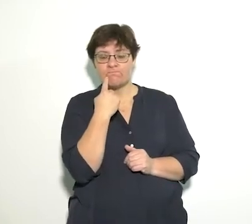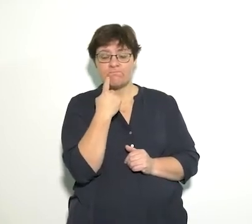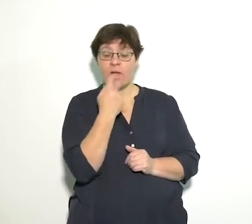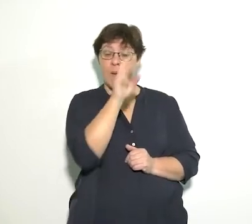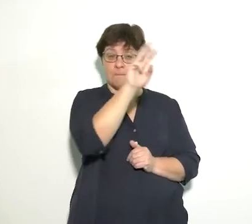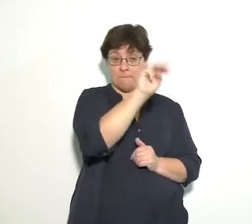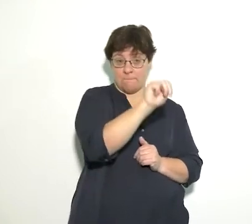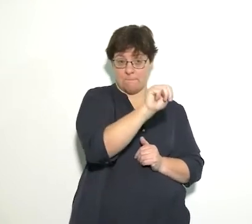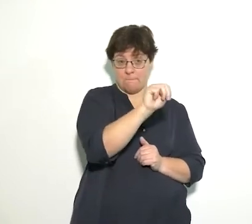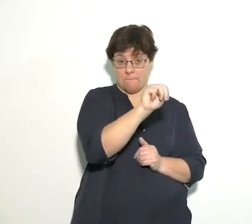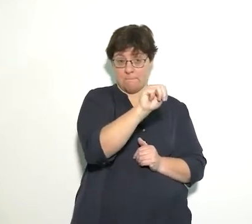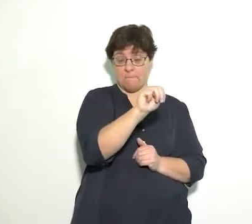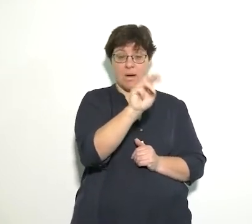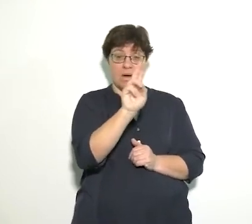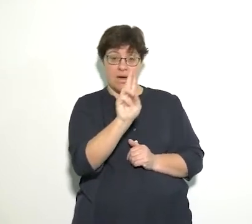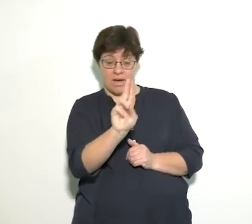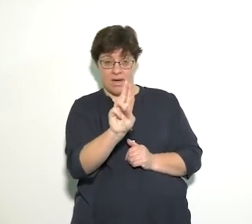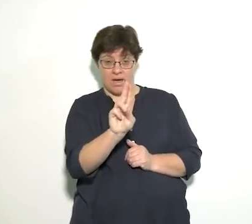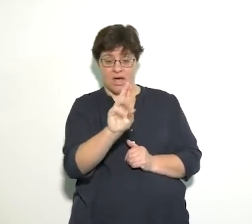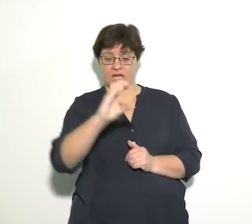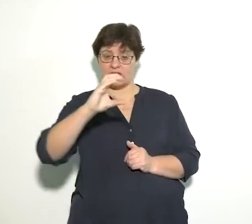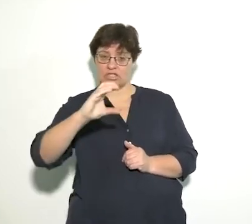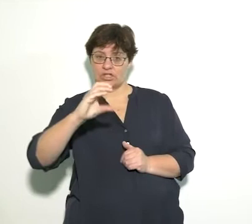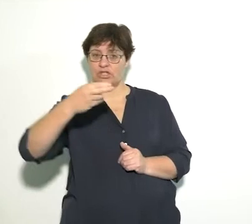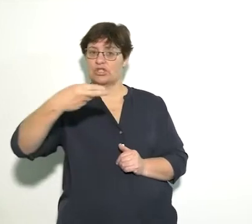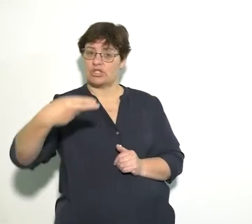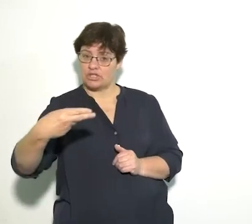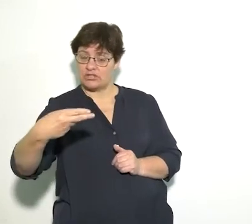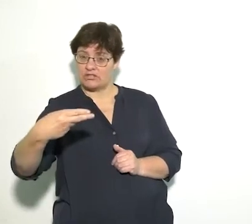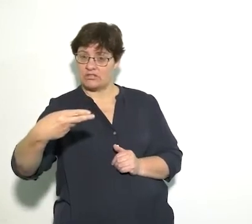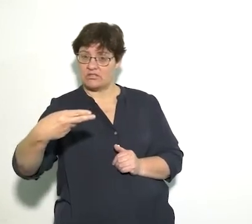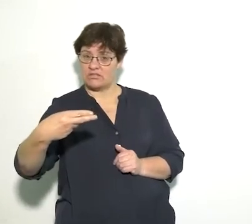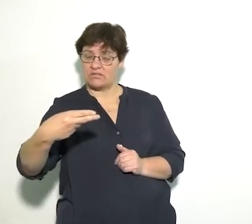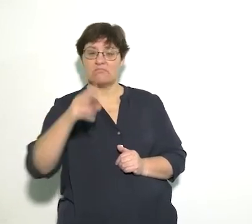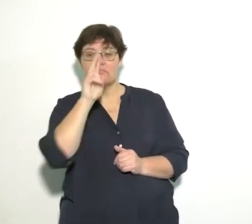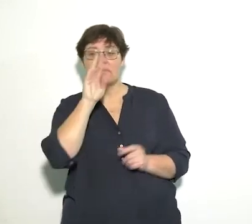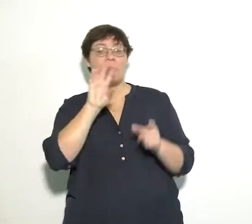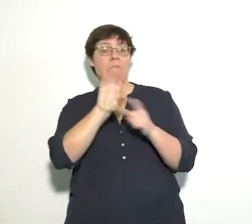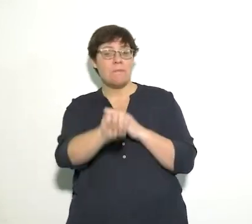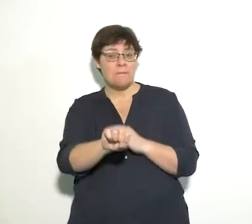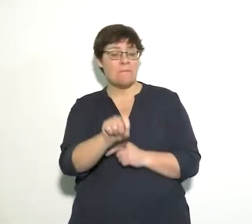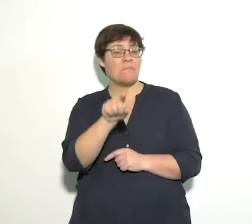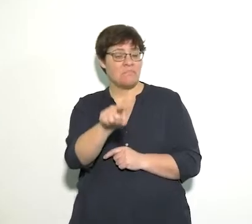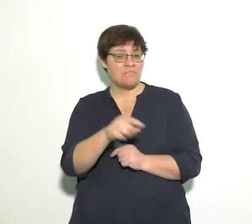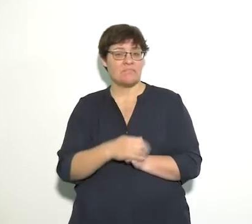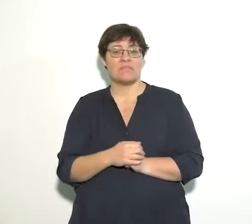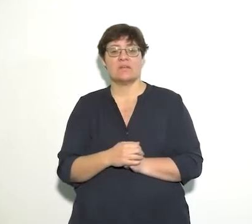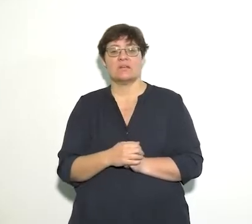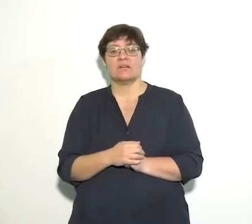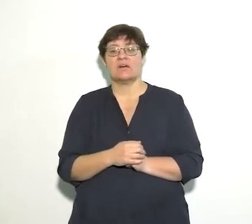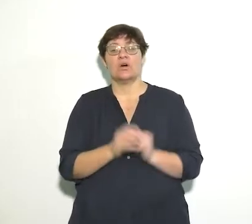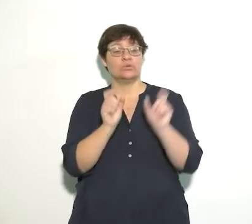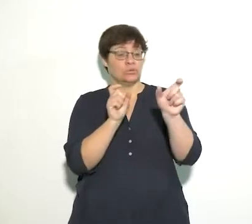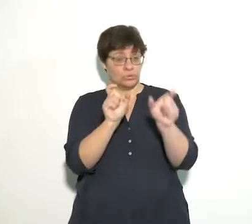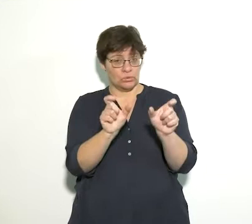word m, a, ch. And there you can spot the digraph. So it's two